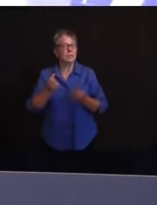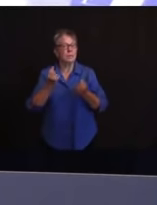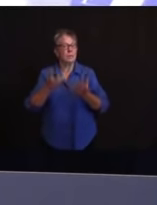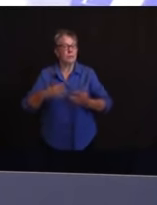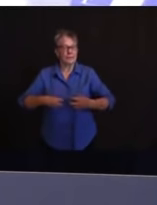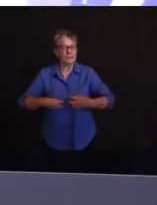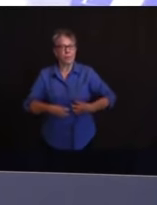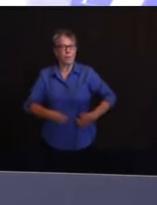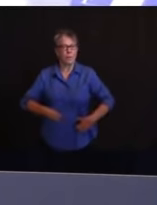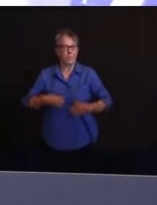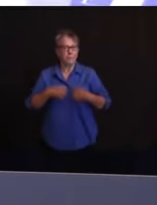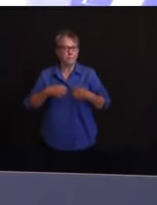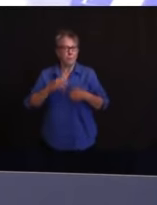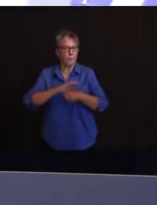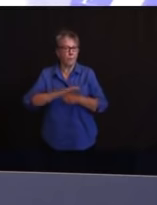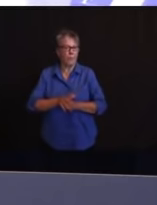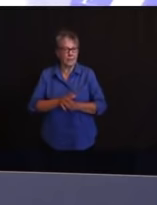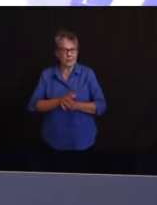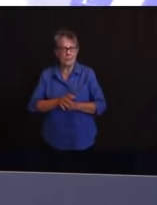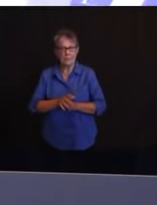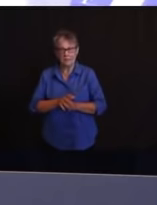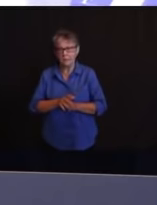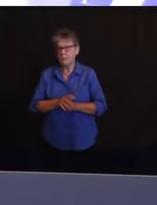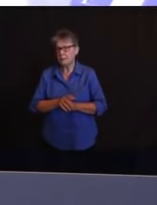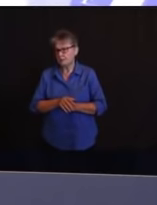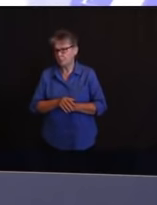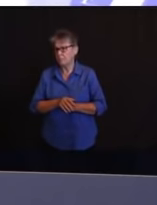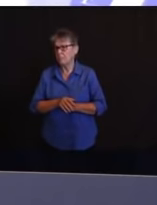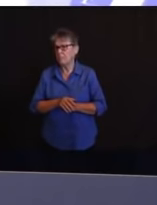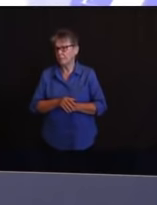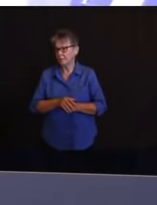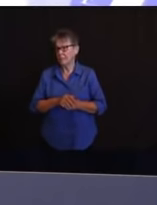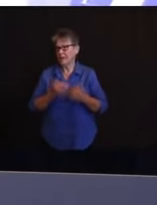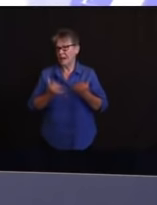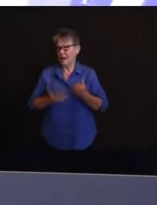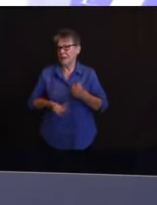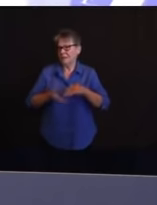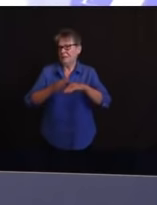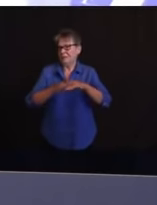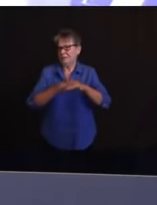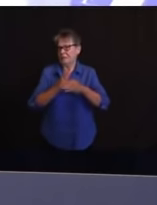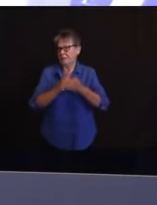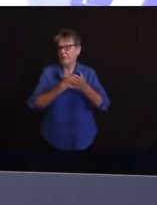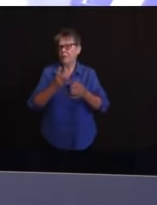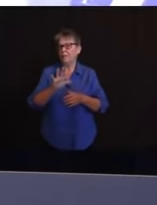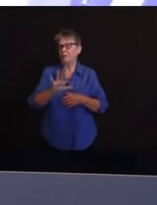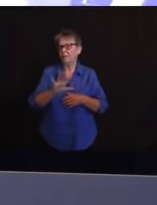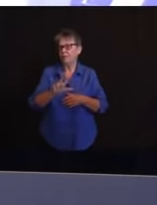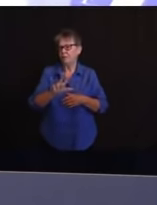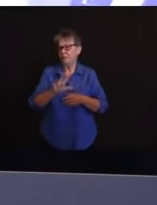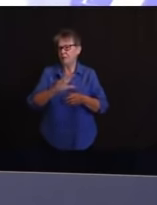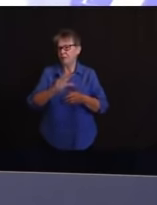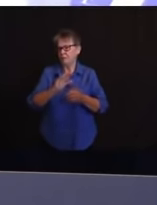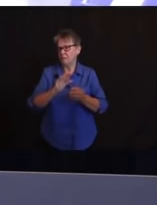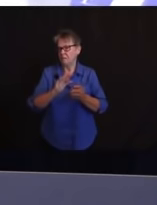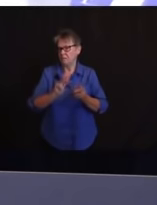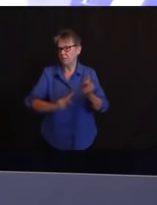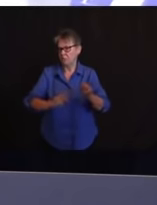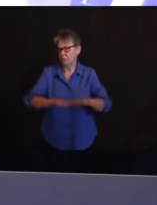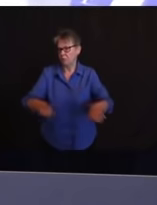children affected have either tested positive for active COVID-19 infection or had antibody tests that were